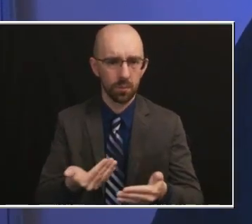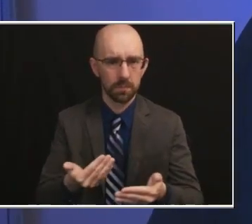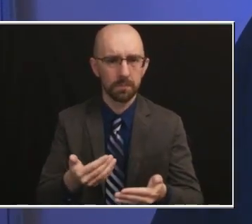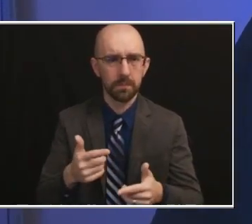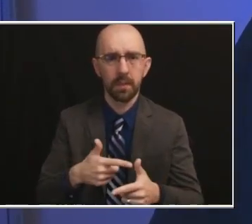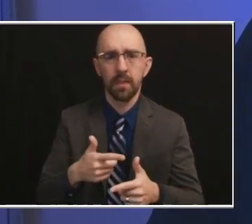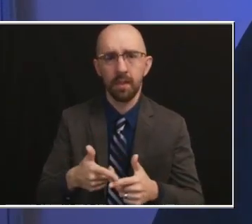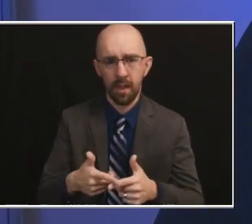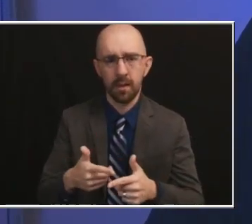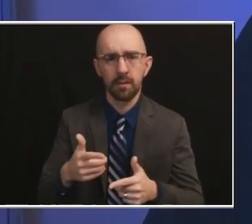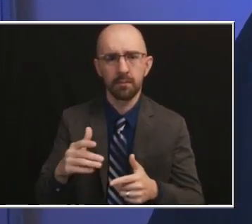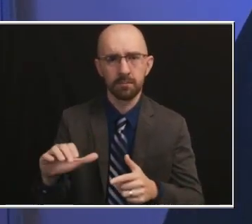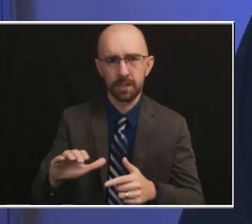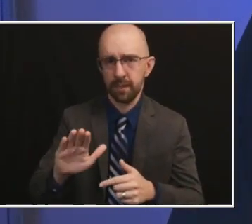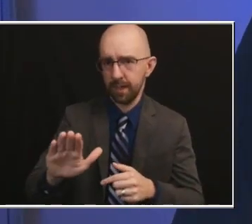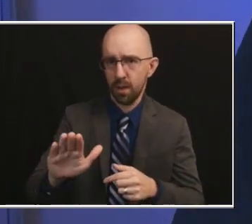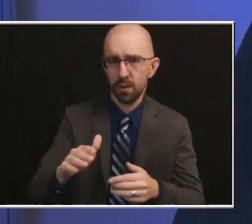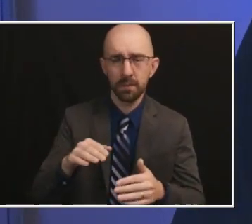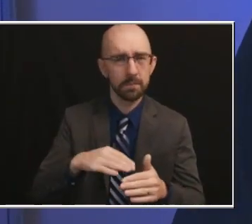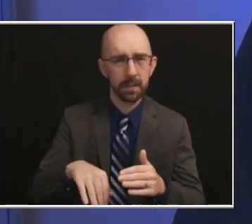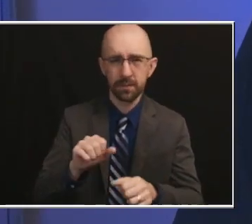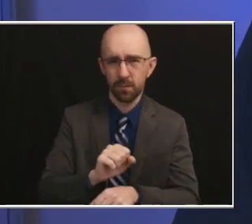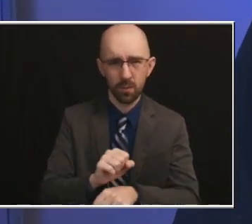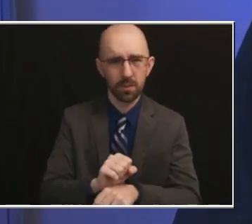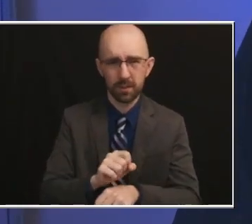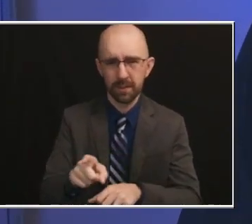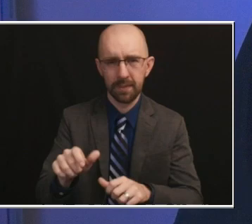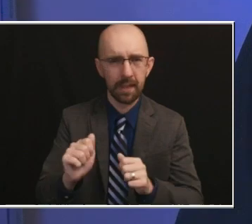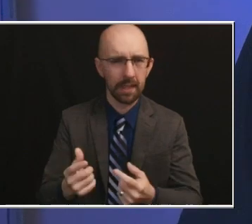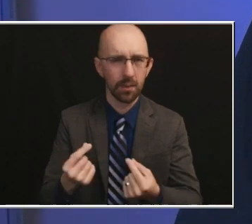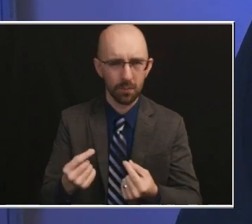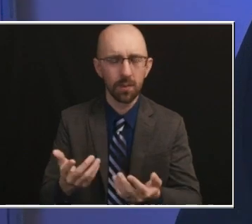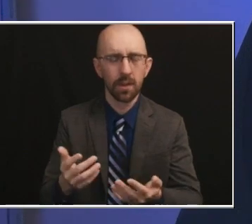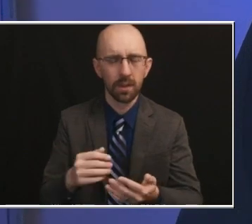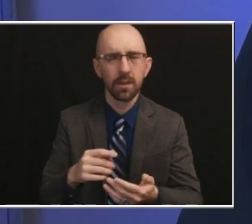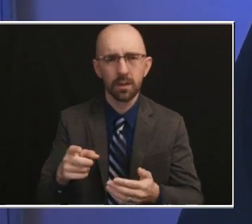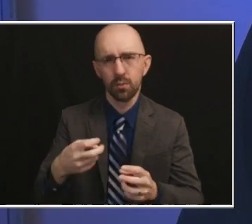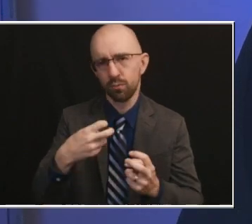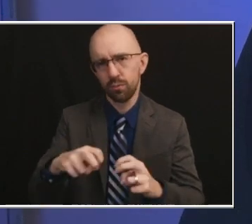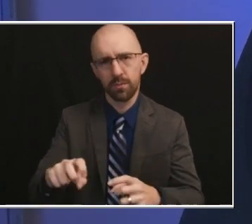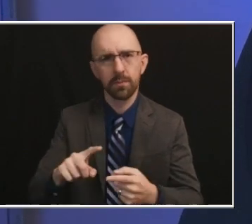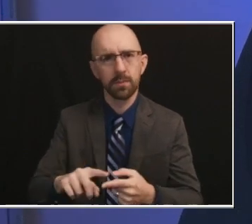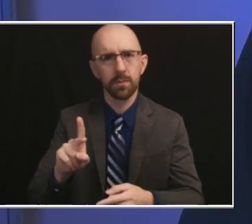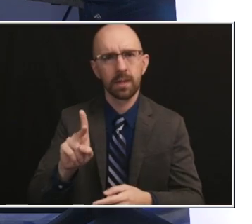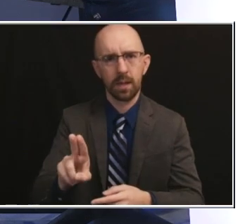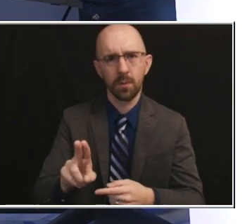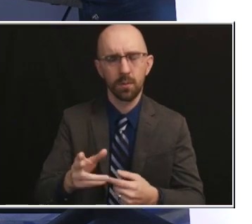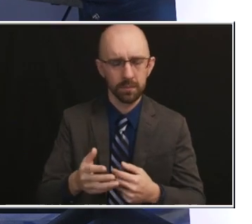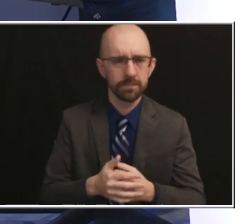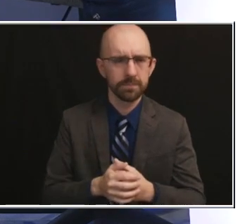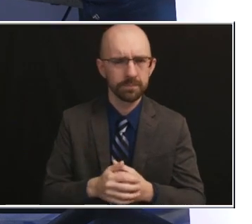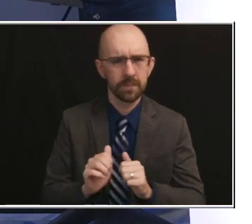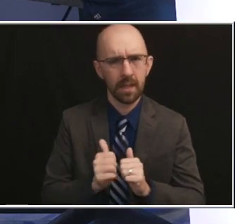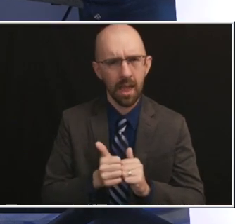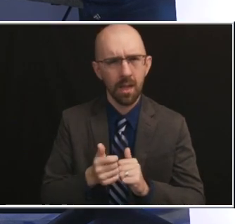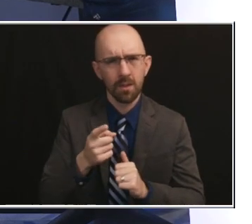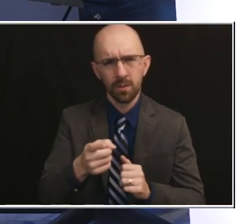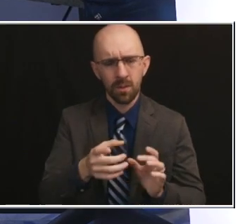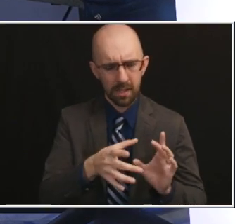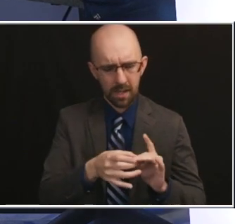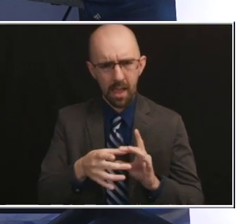did their basic workup that they could do and transferred me here to KU. How did you connect the